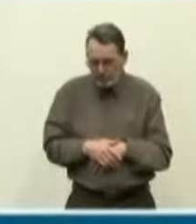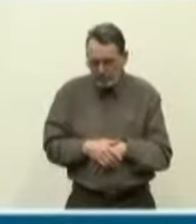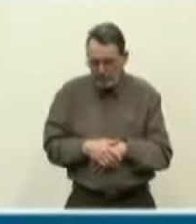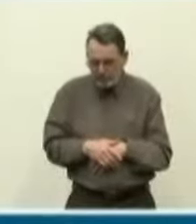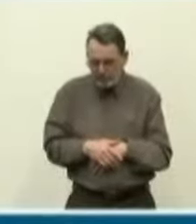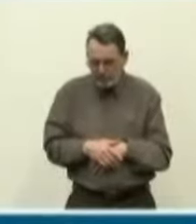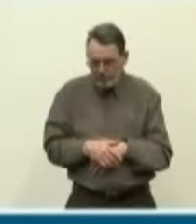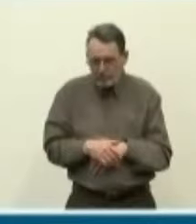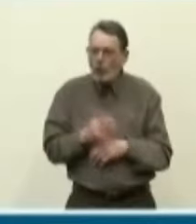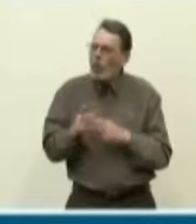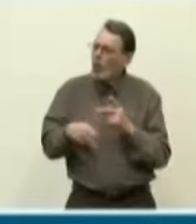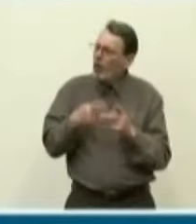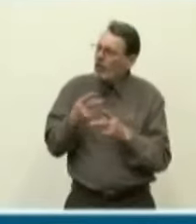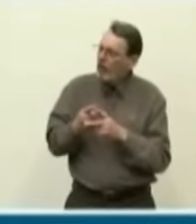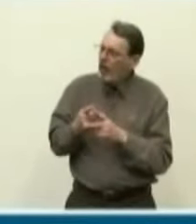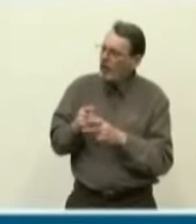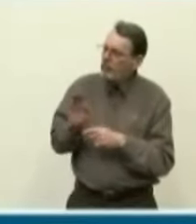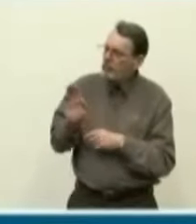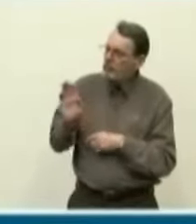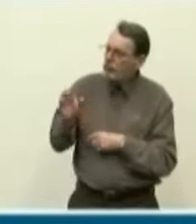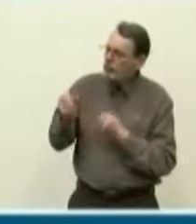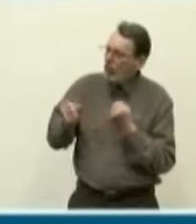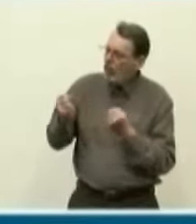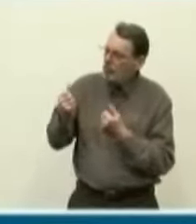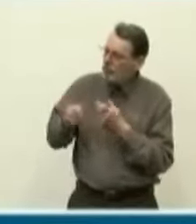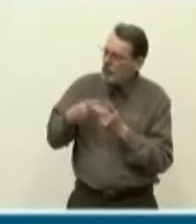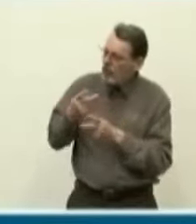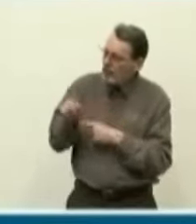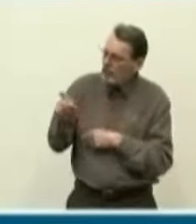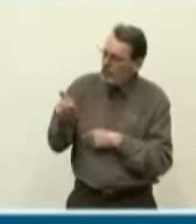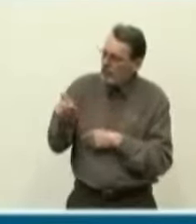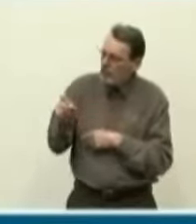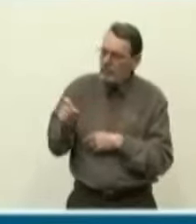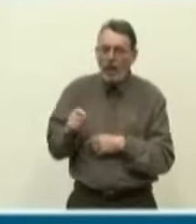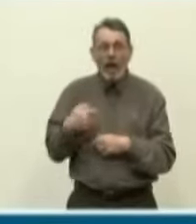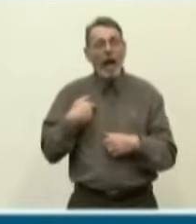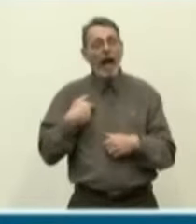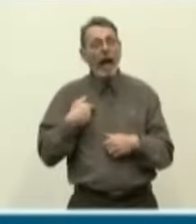What kind of car are you in? 12:20. I'm in a